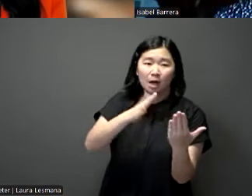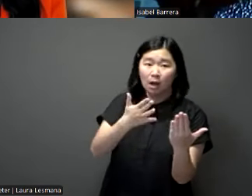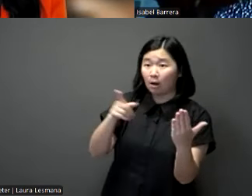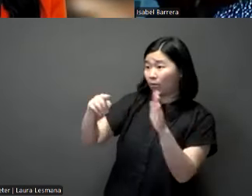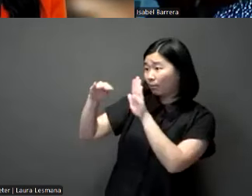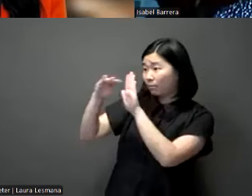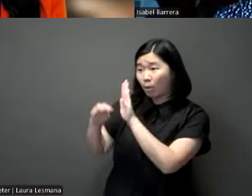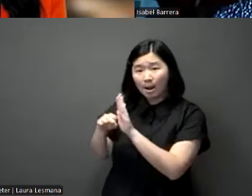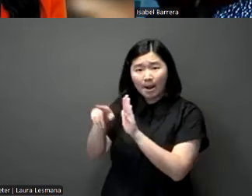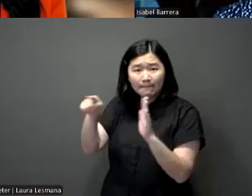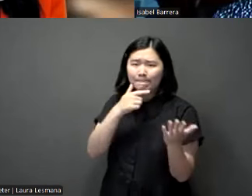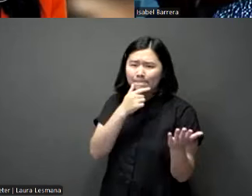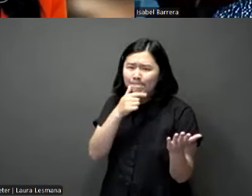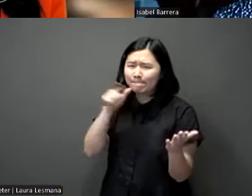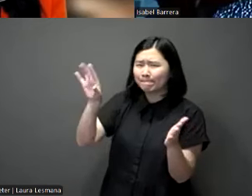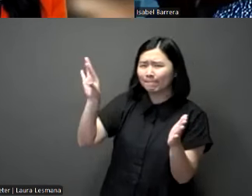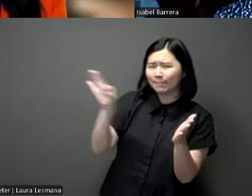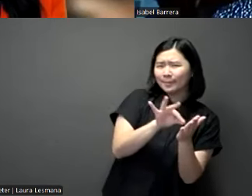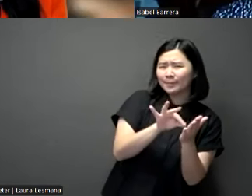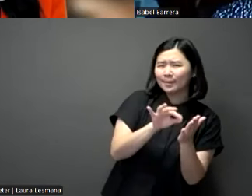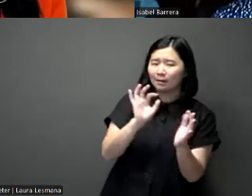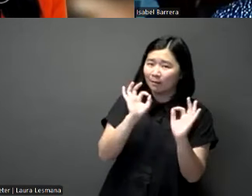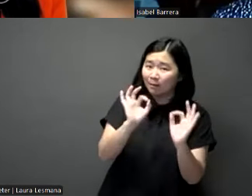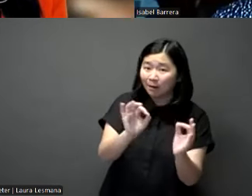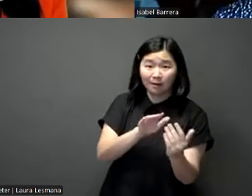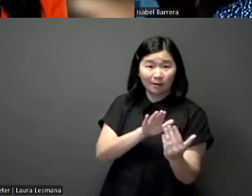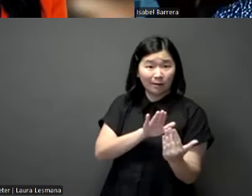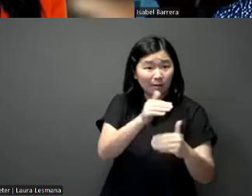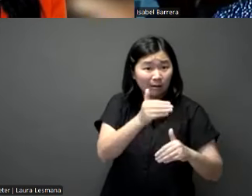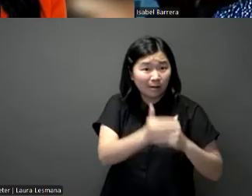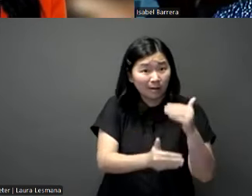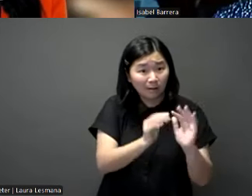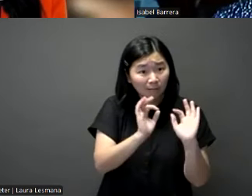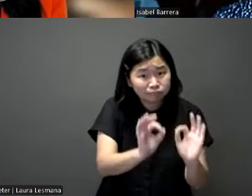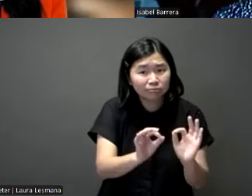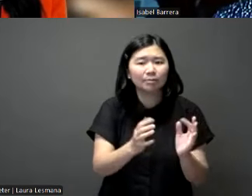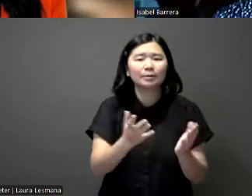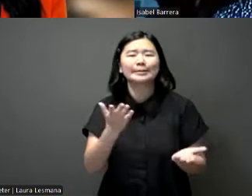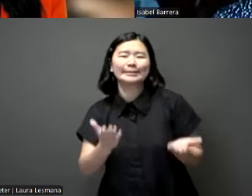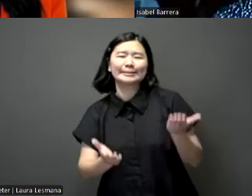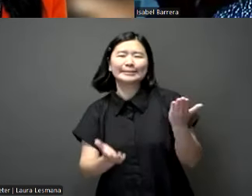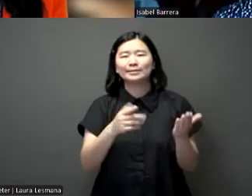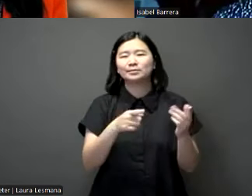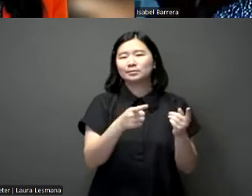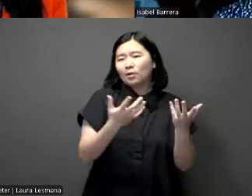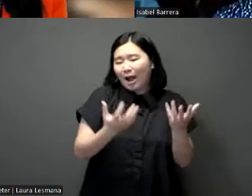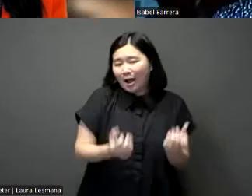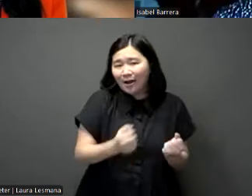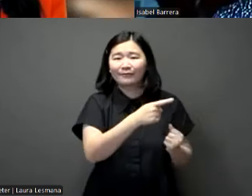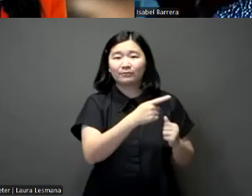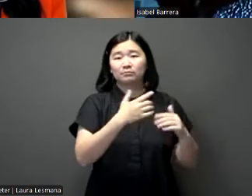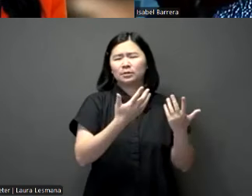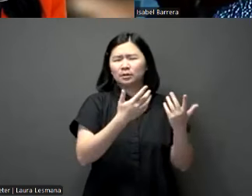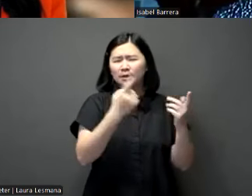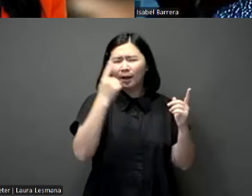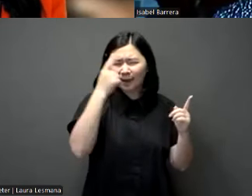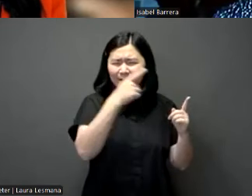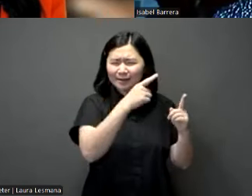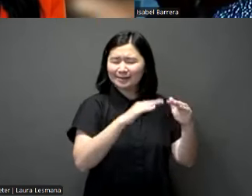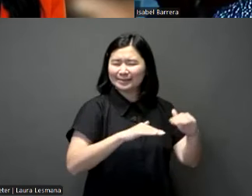looking and analyzing what is the population levels that are not having access to